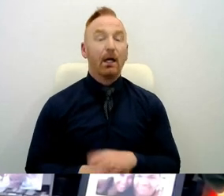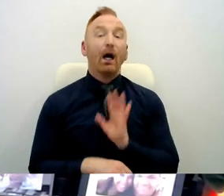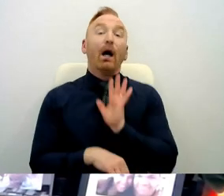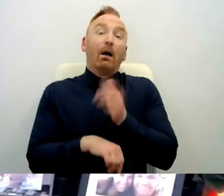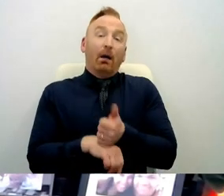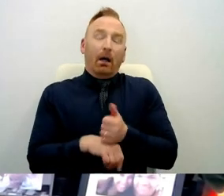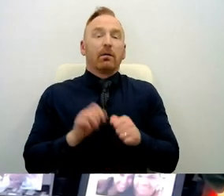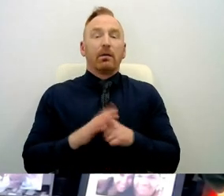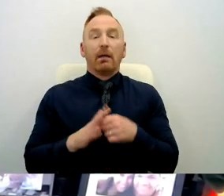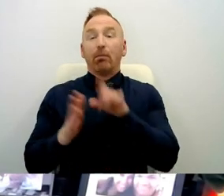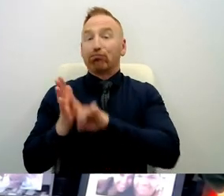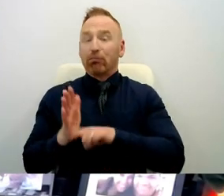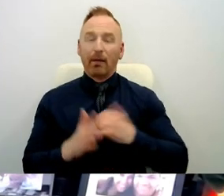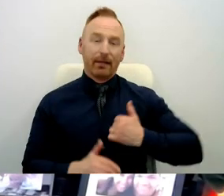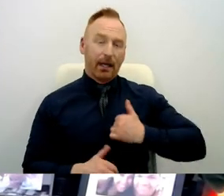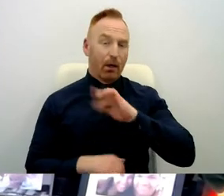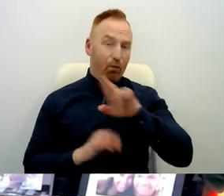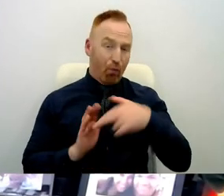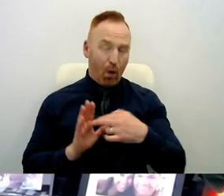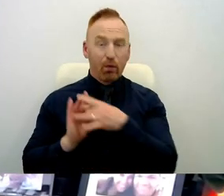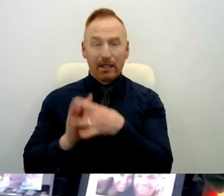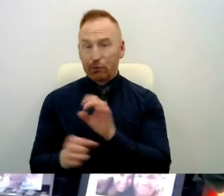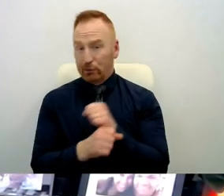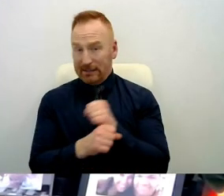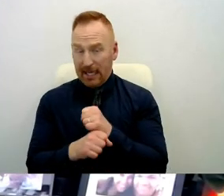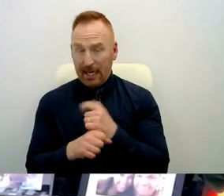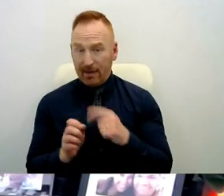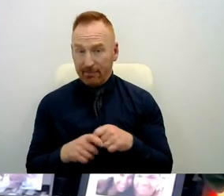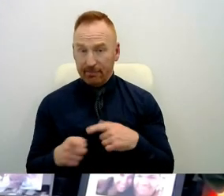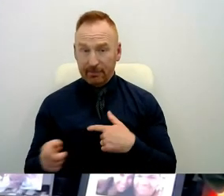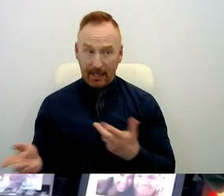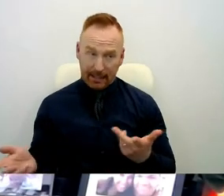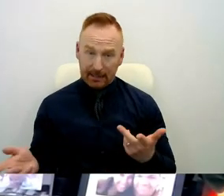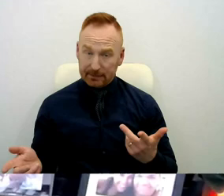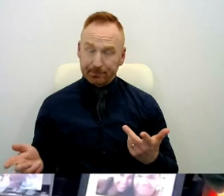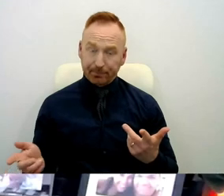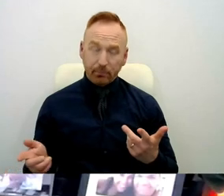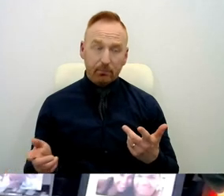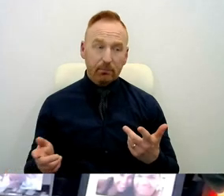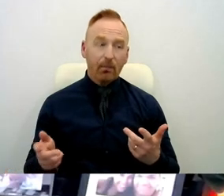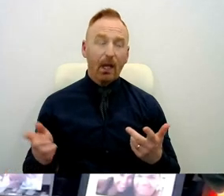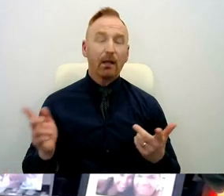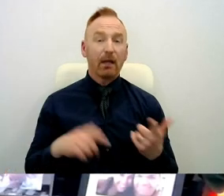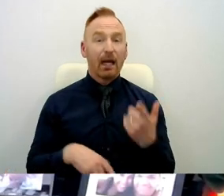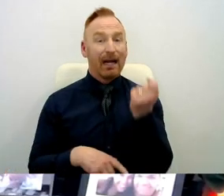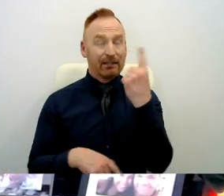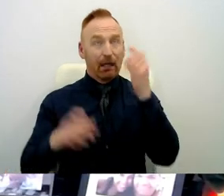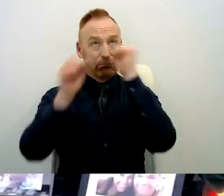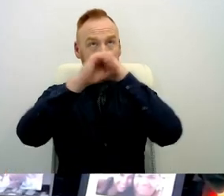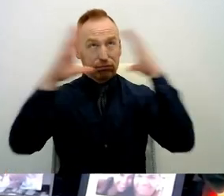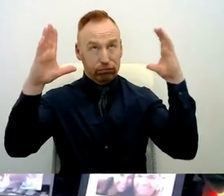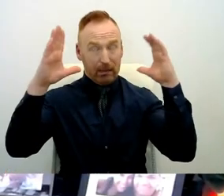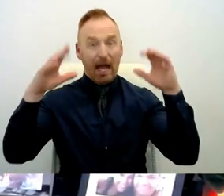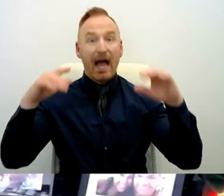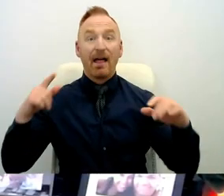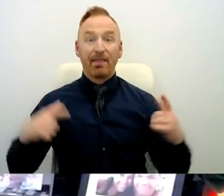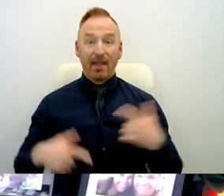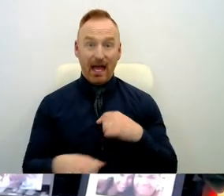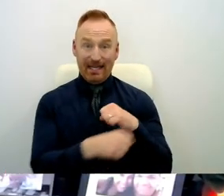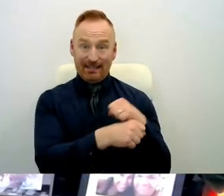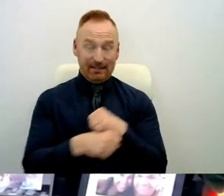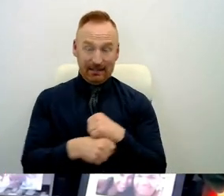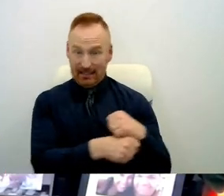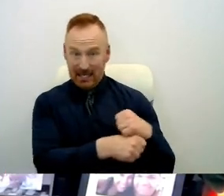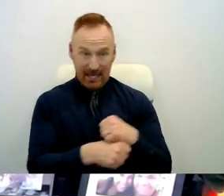To set the stage for our exploration of Canada's role in the slave trade, understanding a bit about the scale of the transatlantic slave trade is